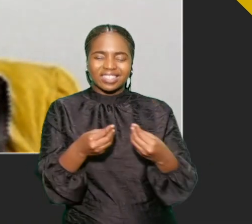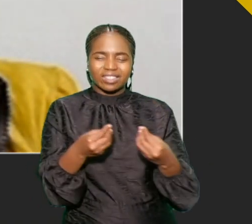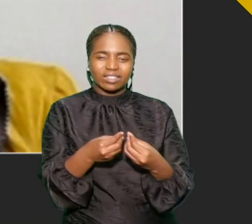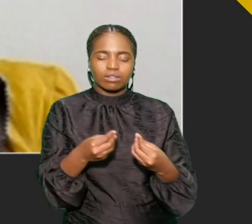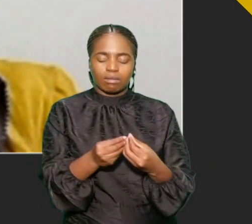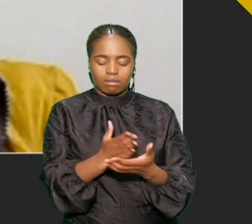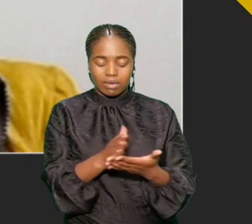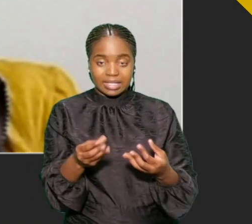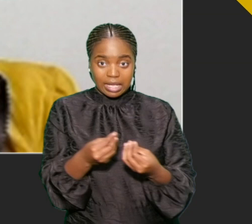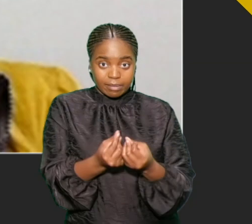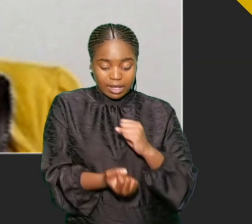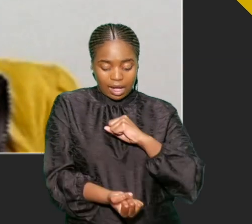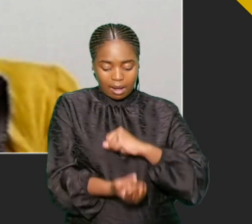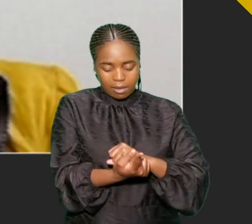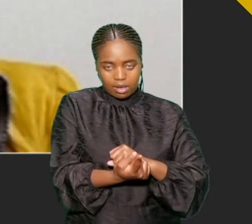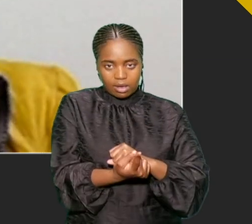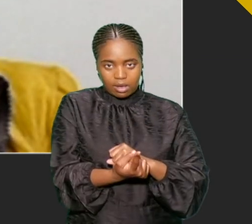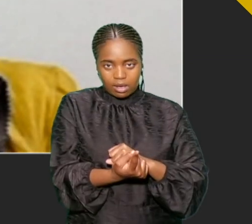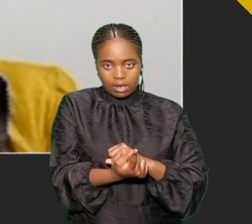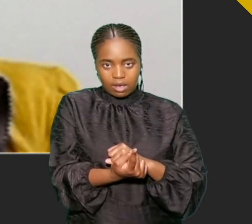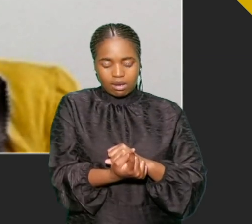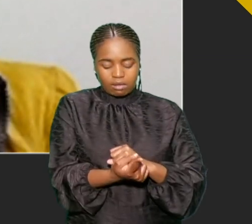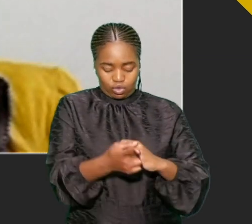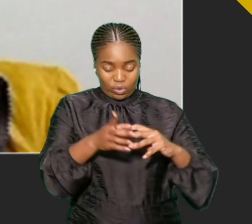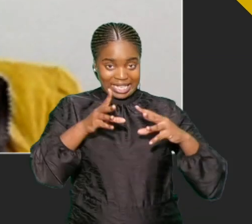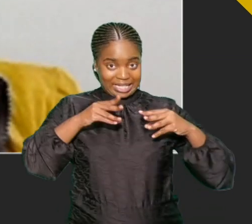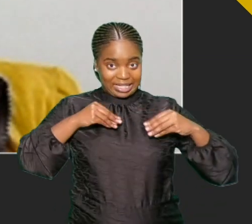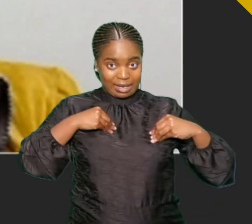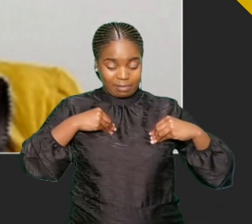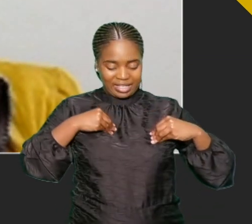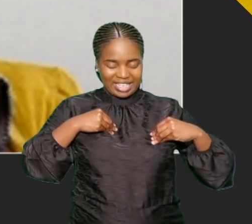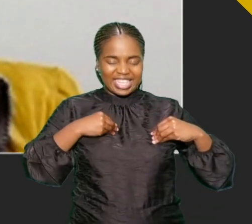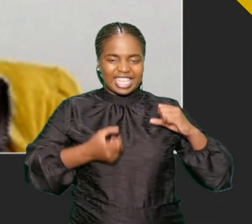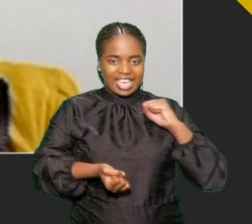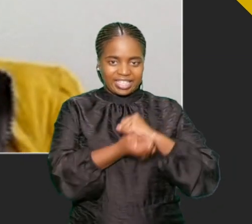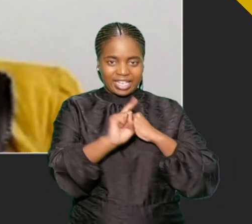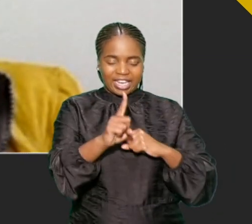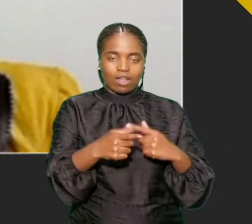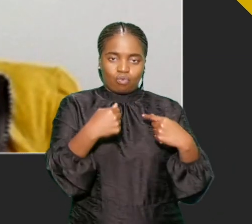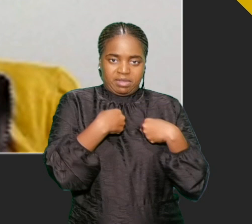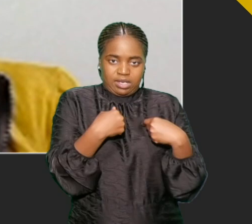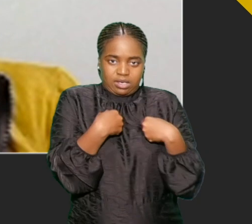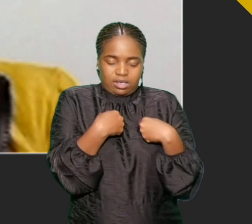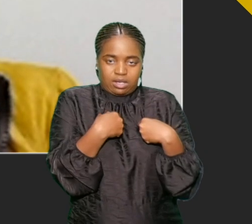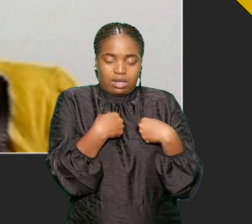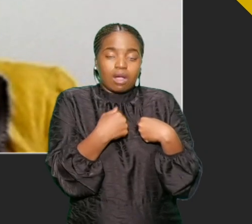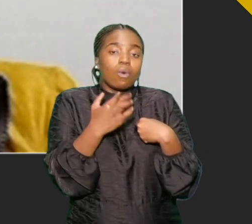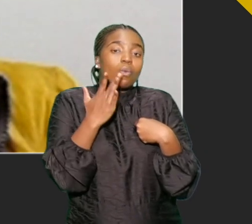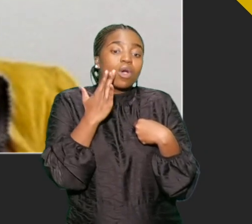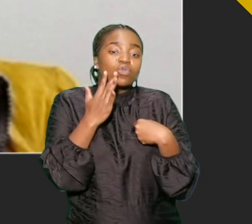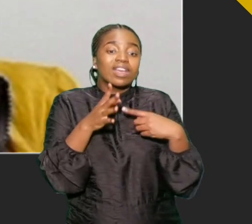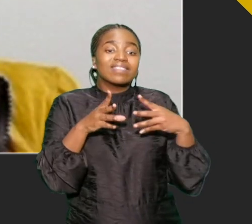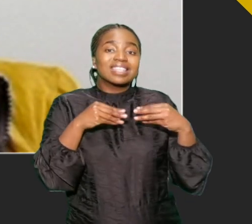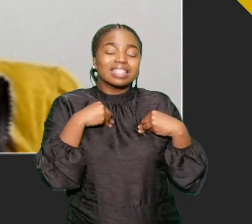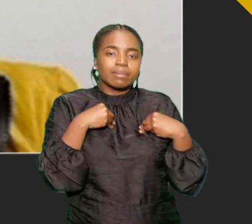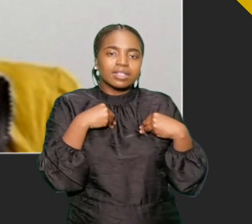So when something happens to you, is to actually accept and acknowledge that this thing has happened to me. So once you accept it, then you